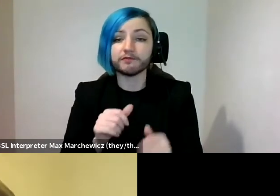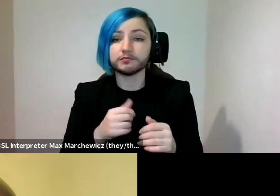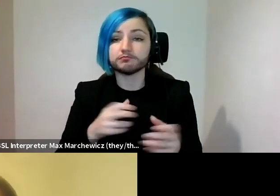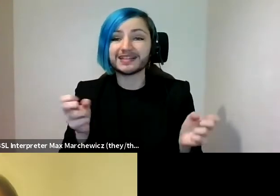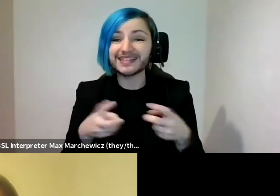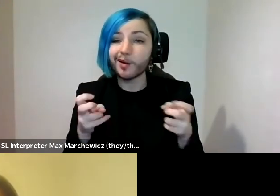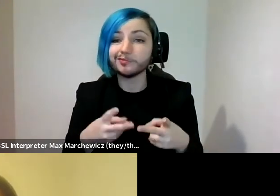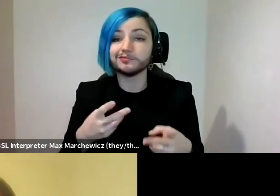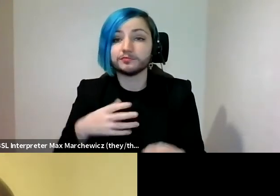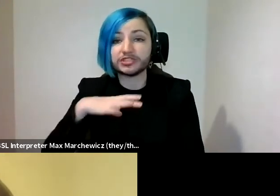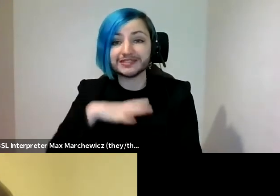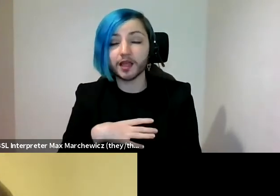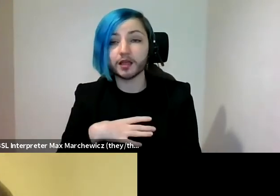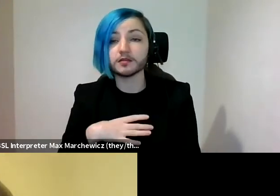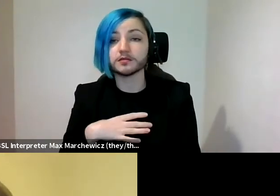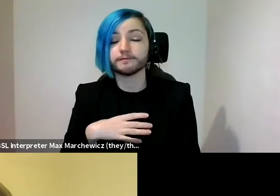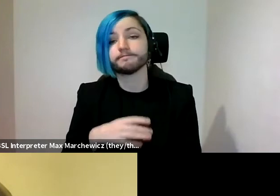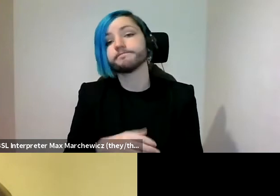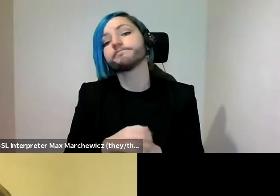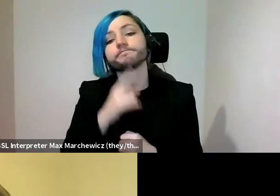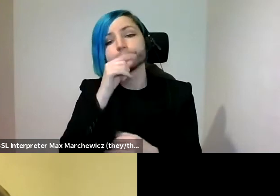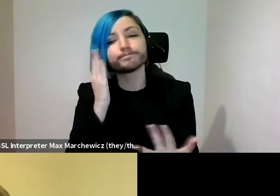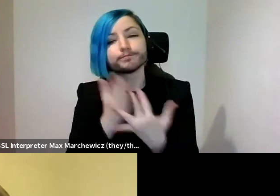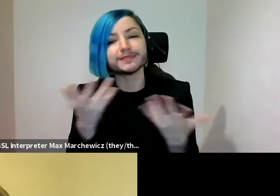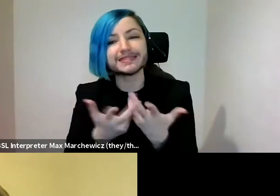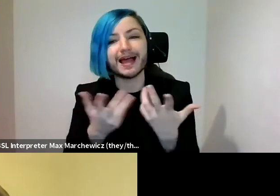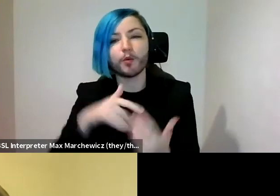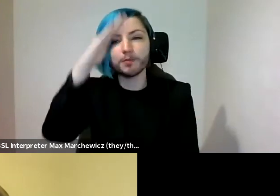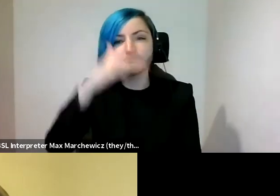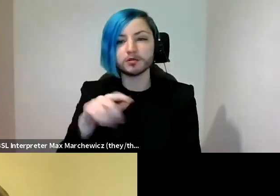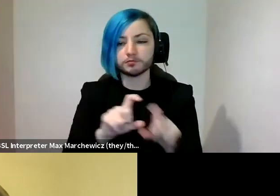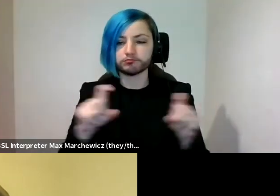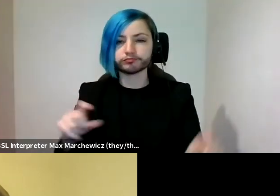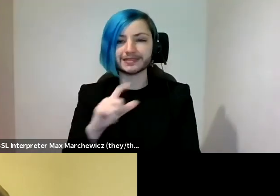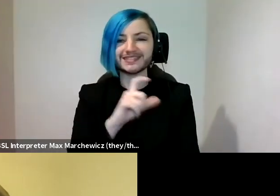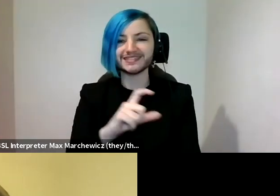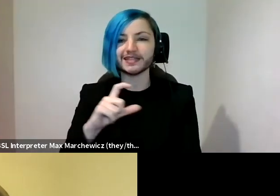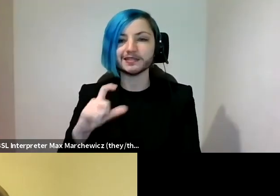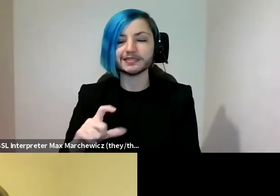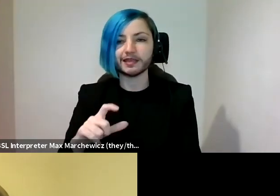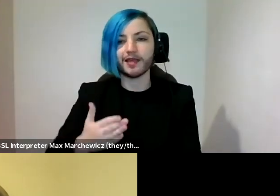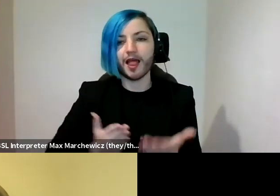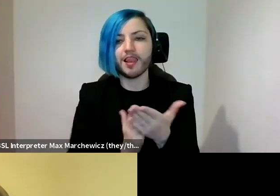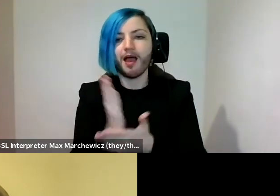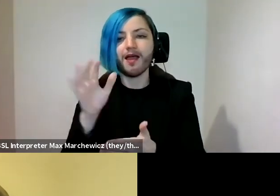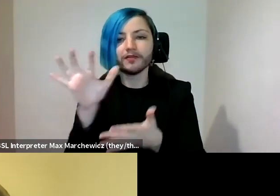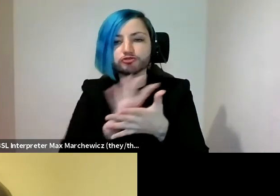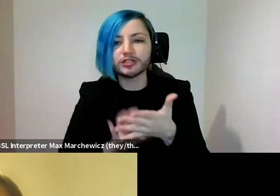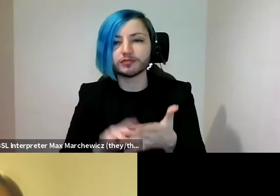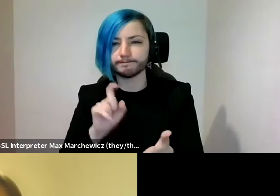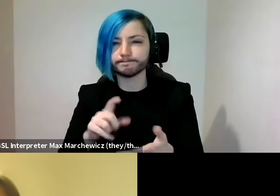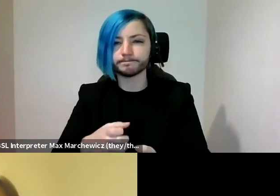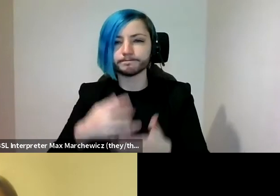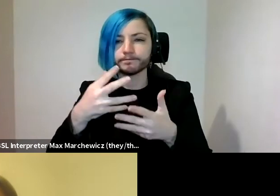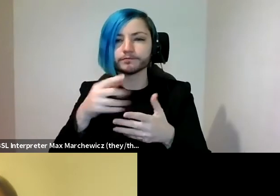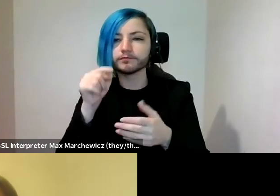captions for the video this evening, please click the button at the bottom of your screen that says CC Live Transcript. There